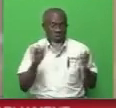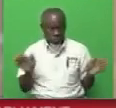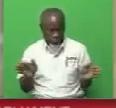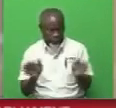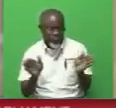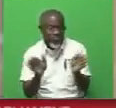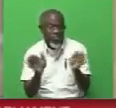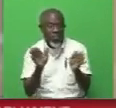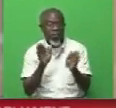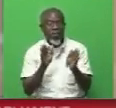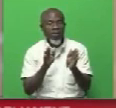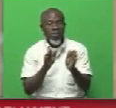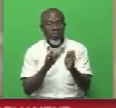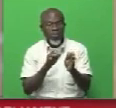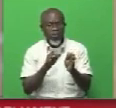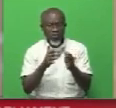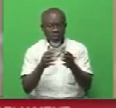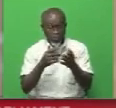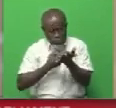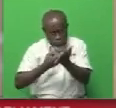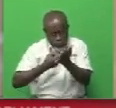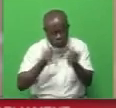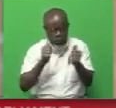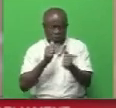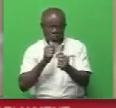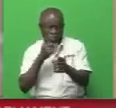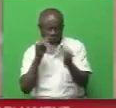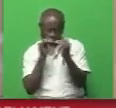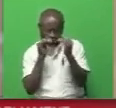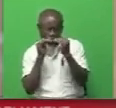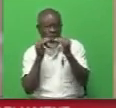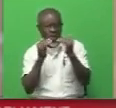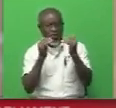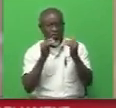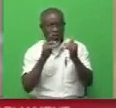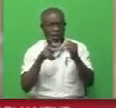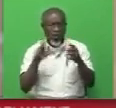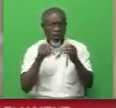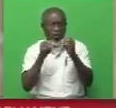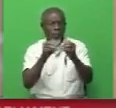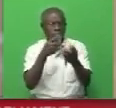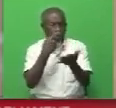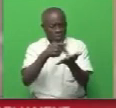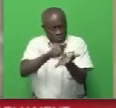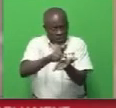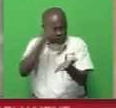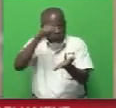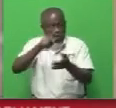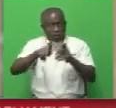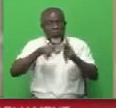negotiate in good faith with the unions and set proper wages for the men and women of our police service, you